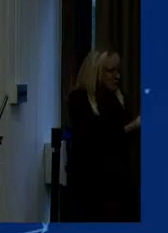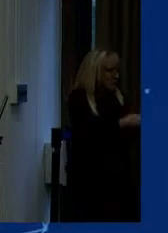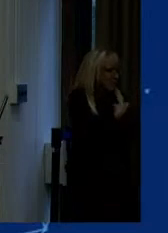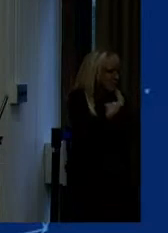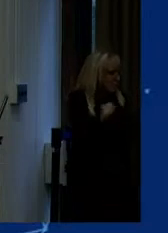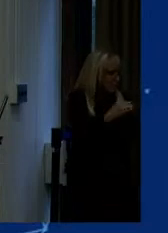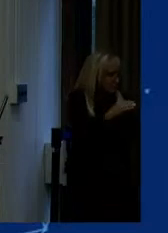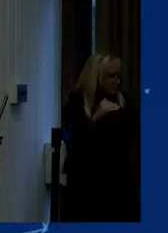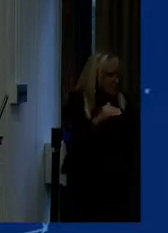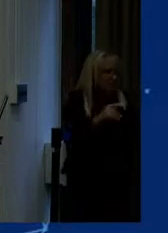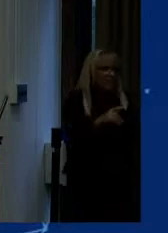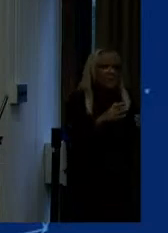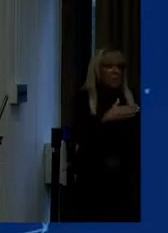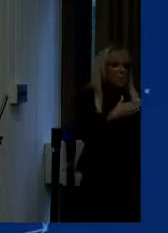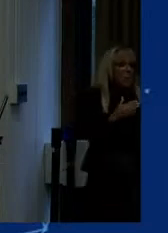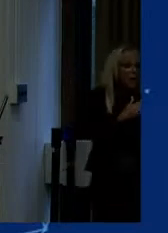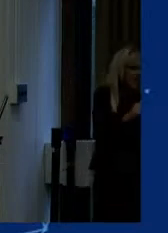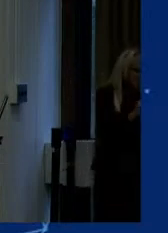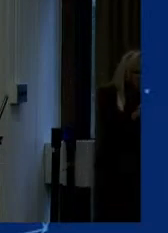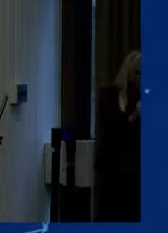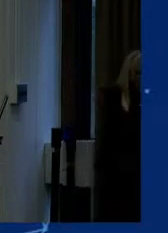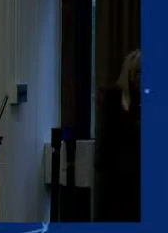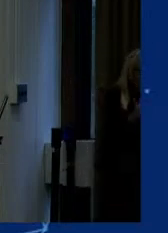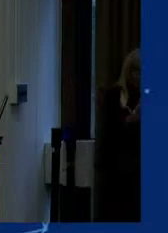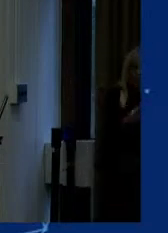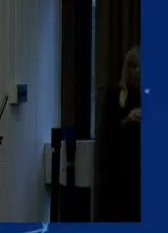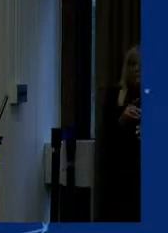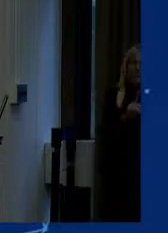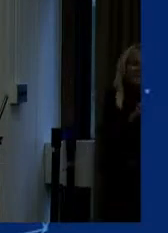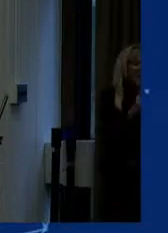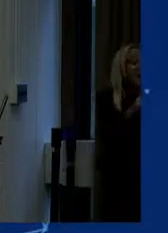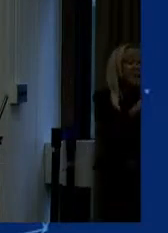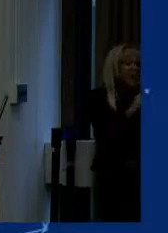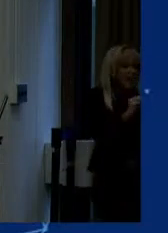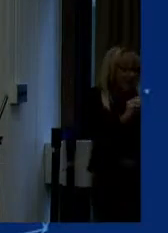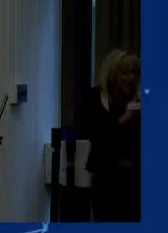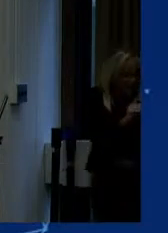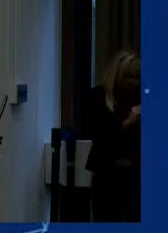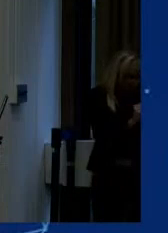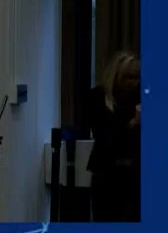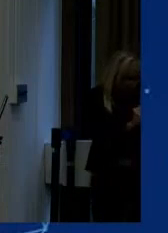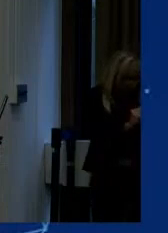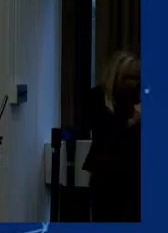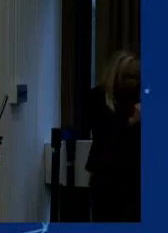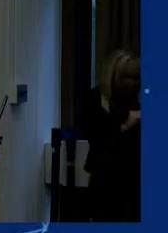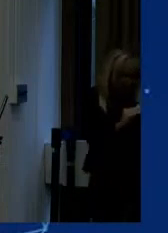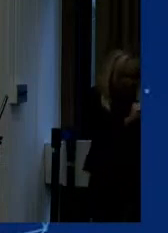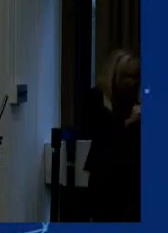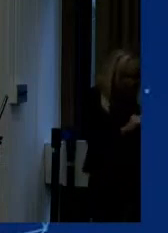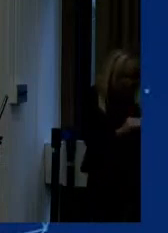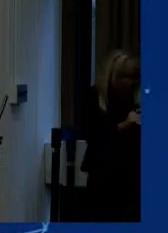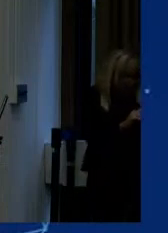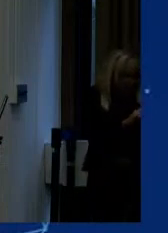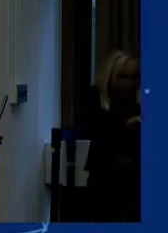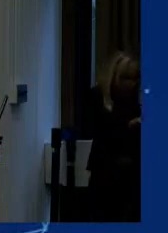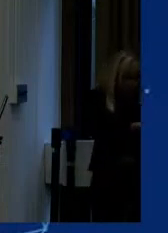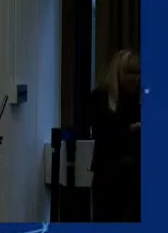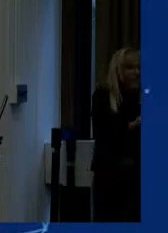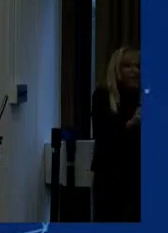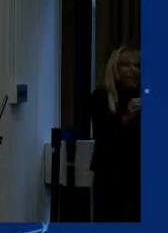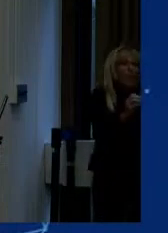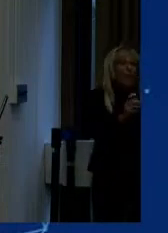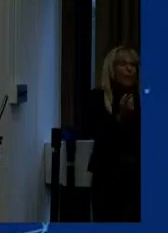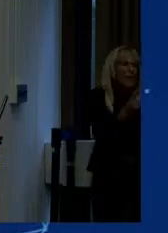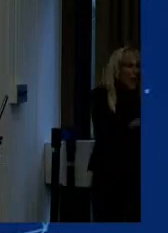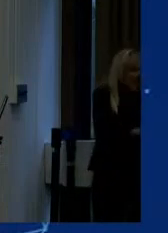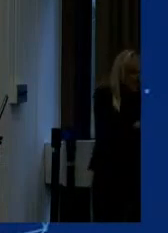level, whatever the case may be. And I found that as I played around with the inputs, it gave me a more and more precise output.